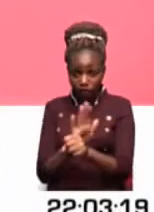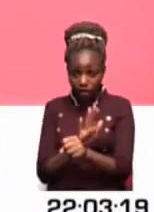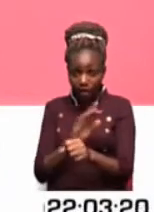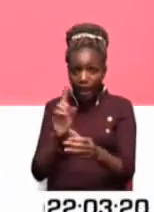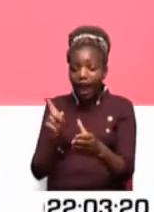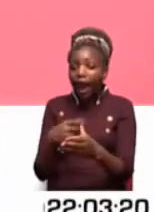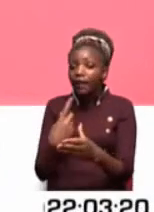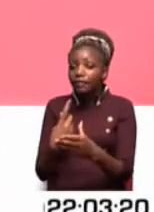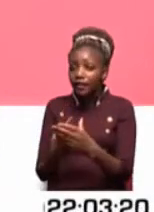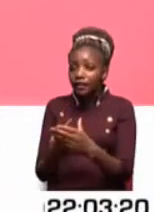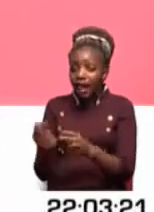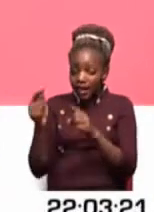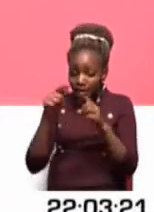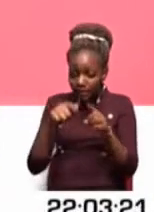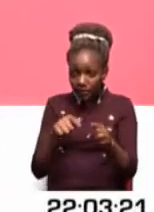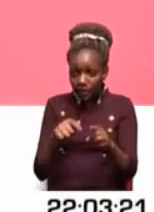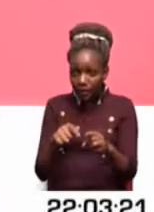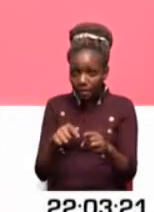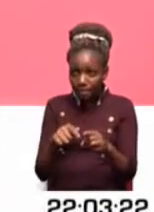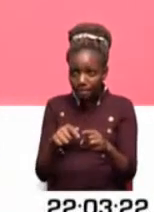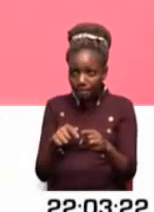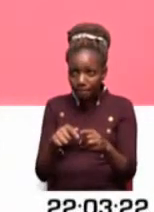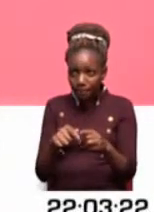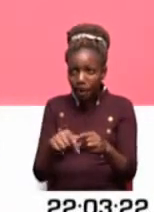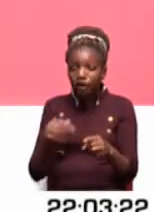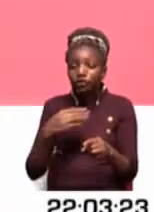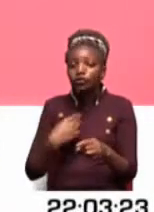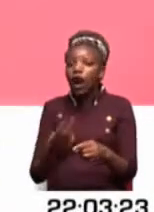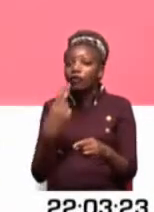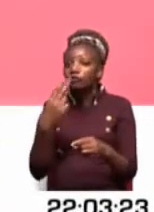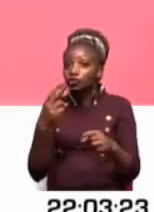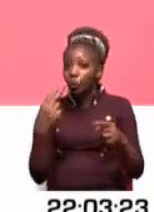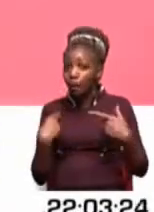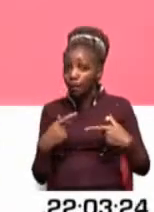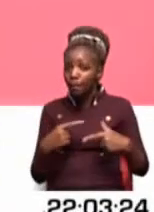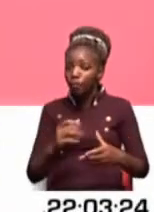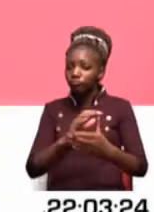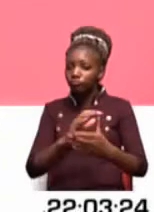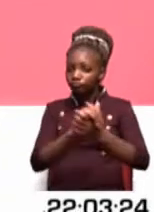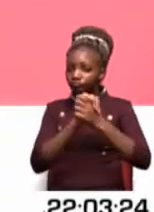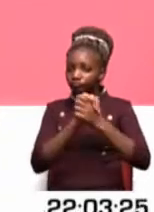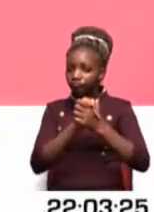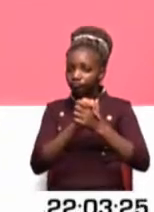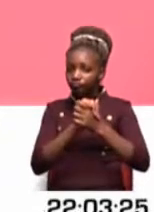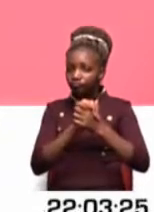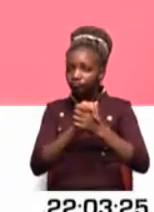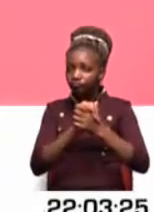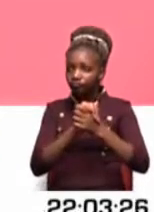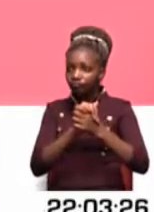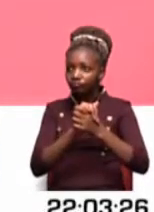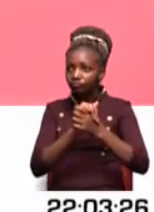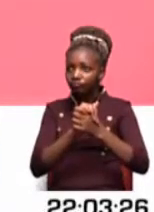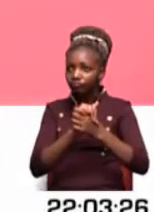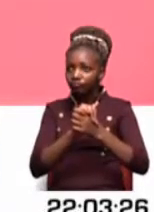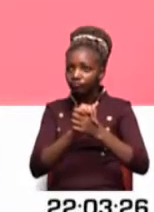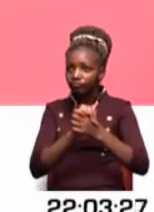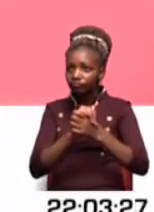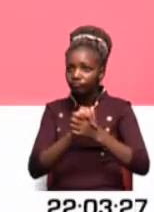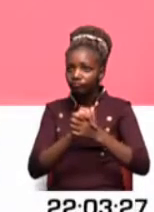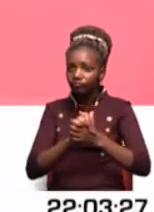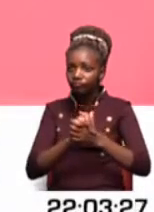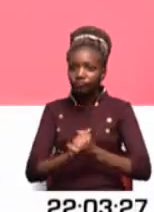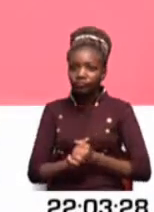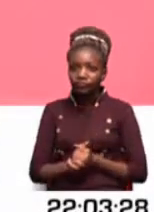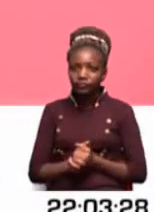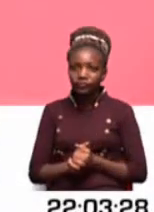to make two giants, you know, shake hands and say, hey, let's pause. As a country, let's pause. This country is bigger than